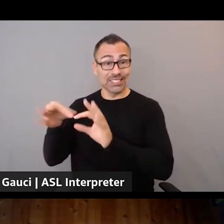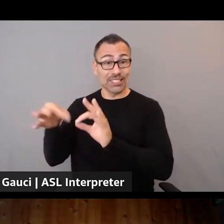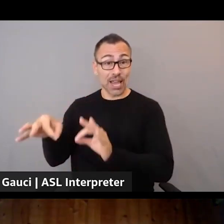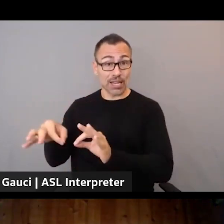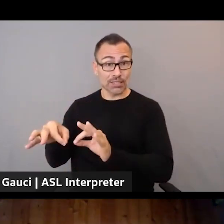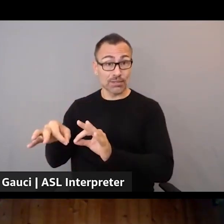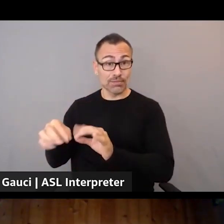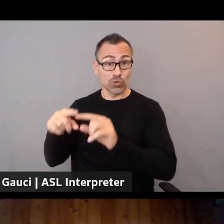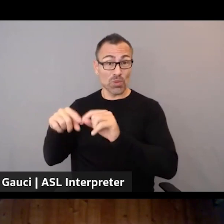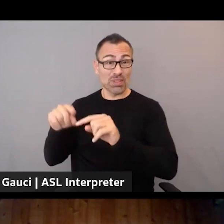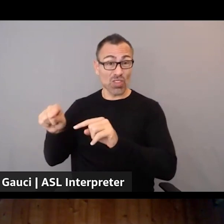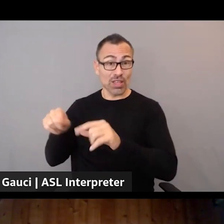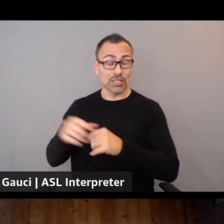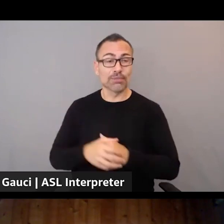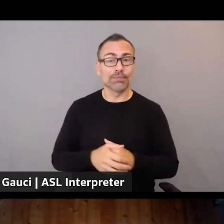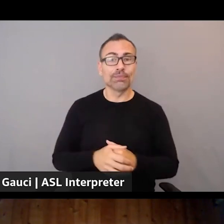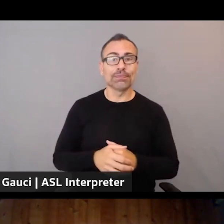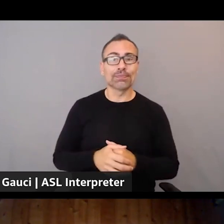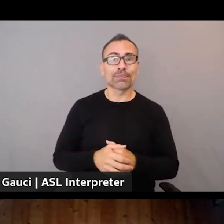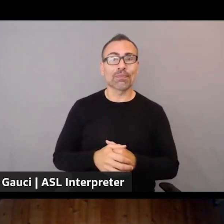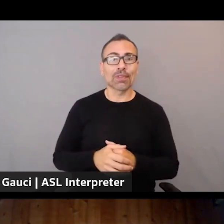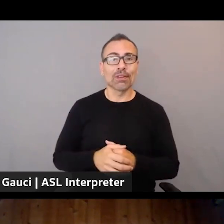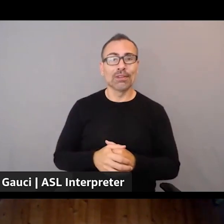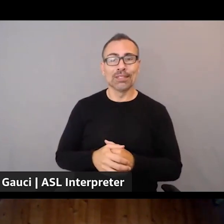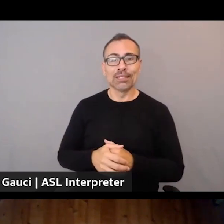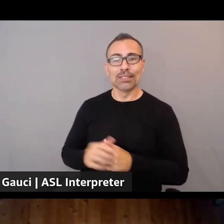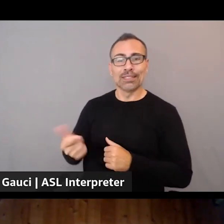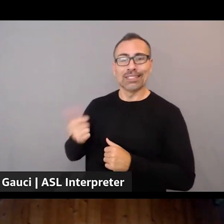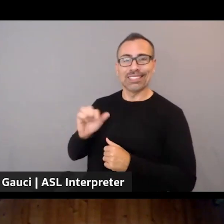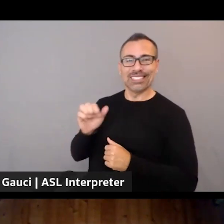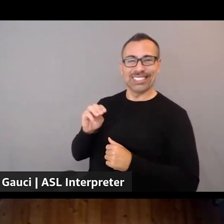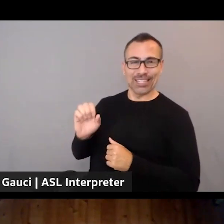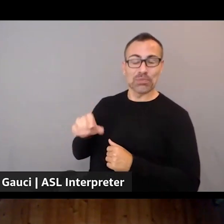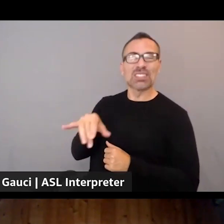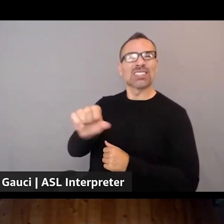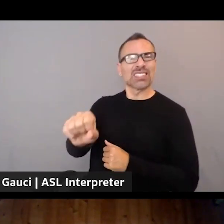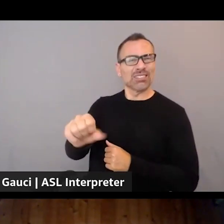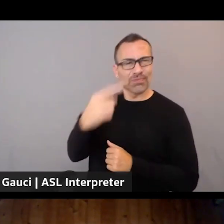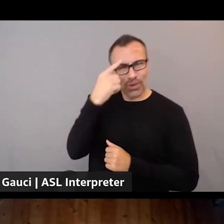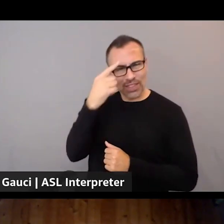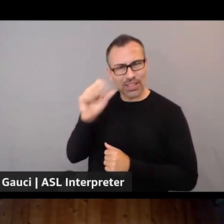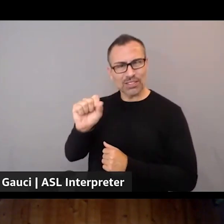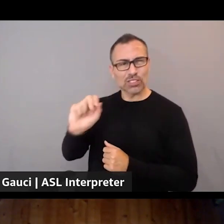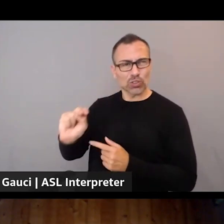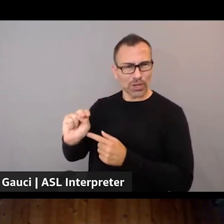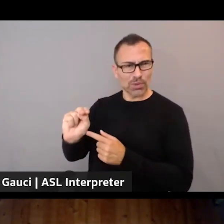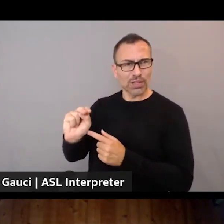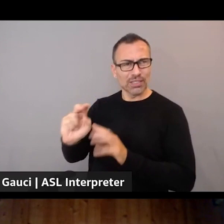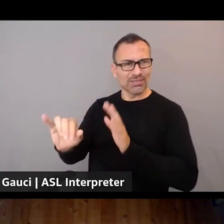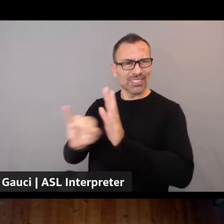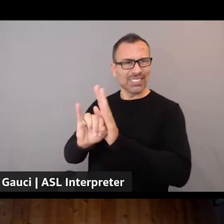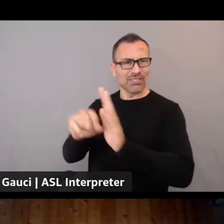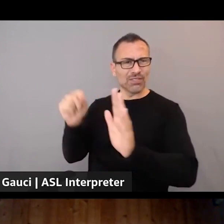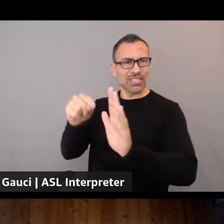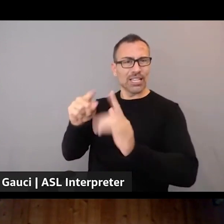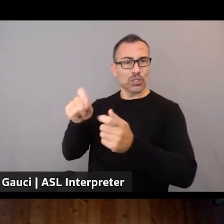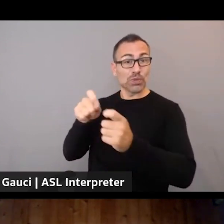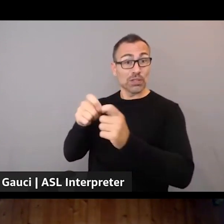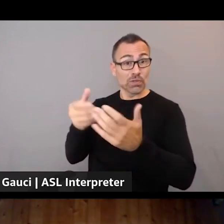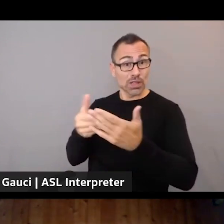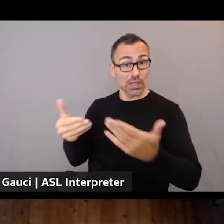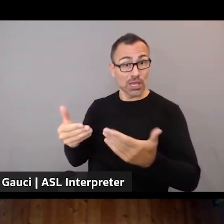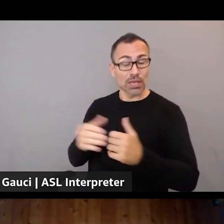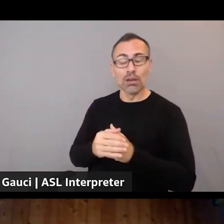So good. Yeah. But when I think of a serial number, it's like it does identify a specific, thing,